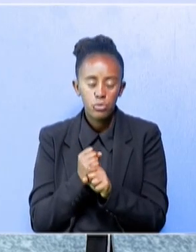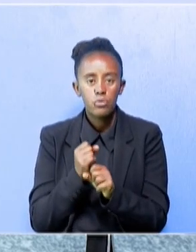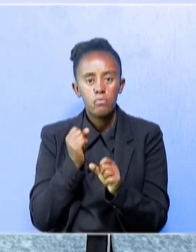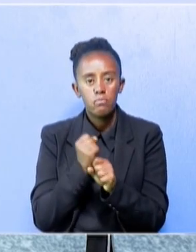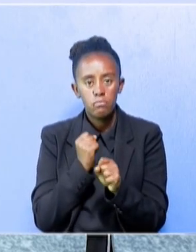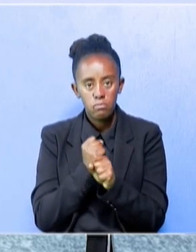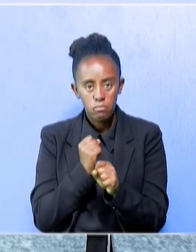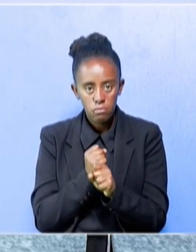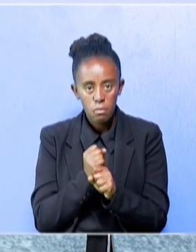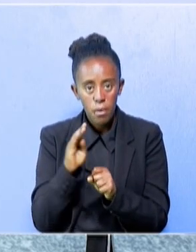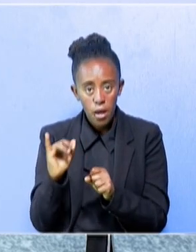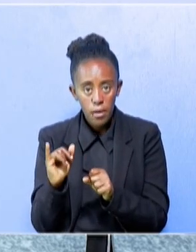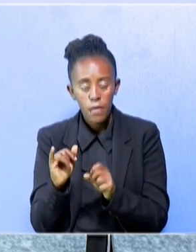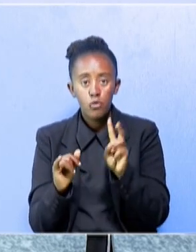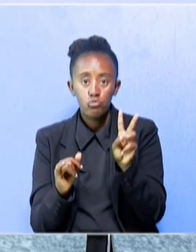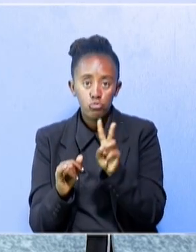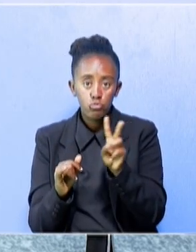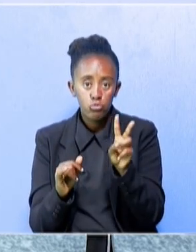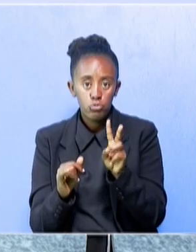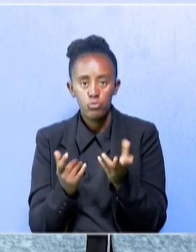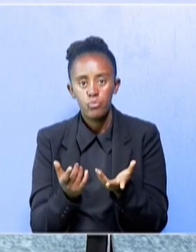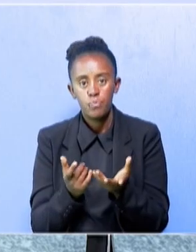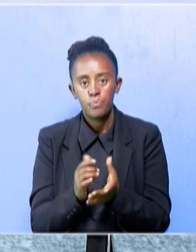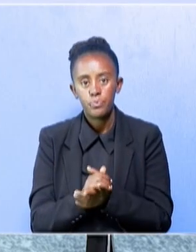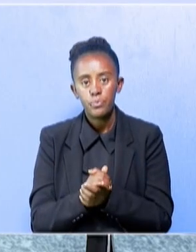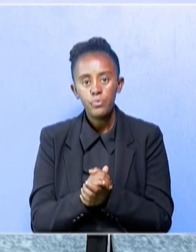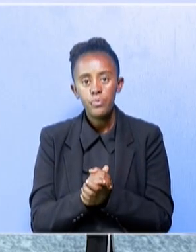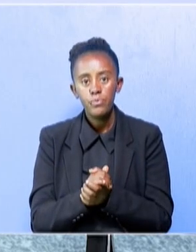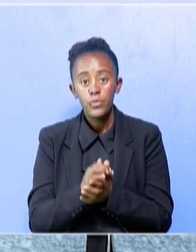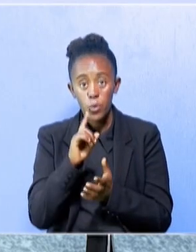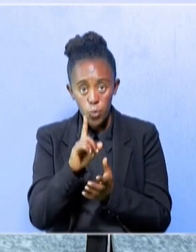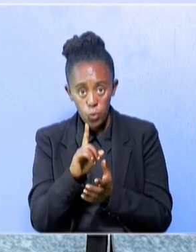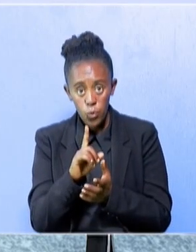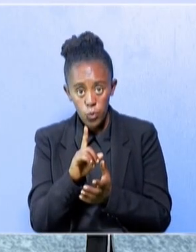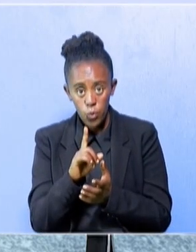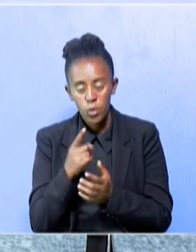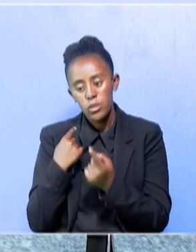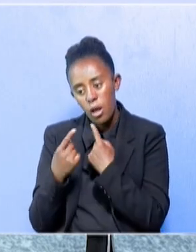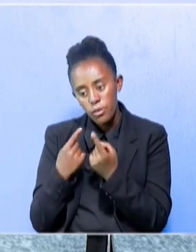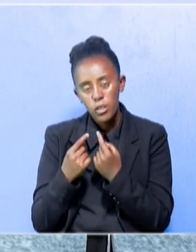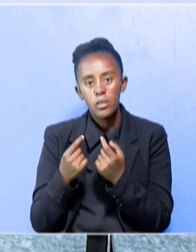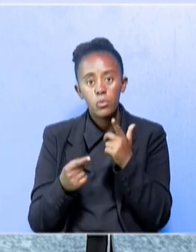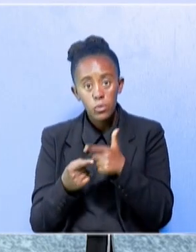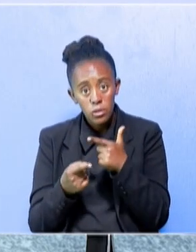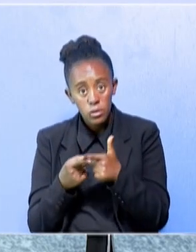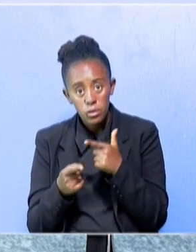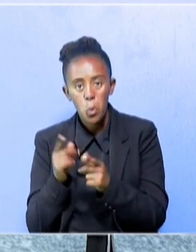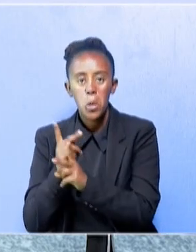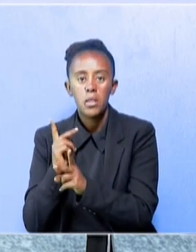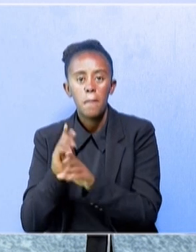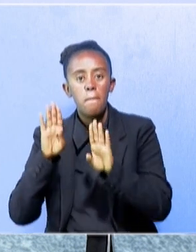by two ways, right? One is they are chatting at the same time. They are also waiting for a